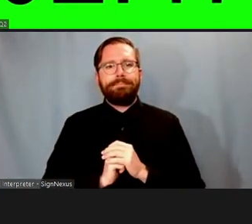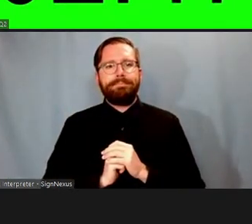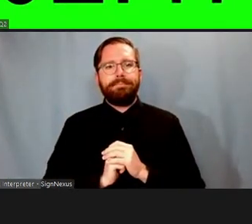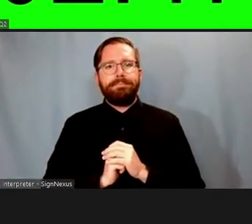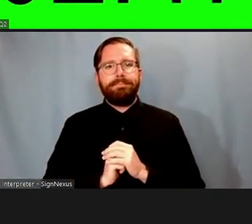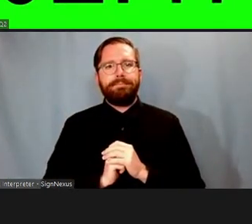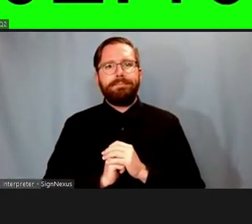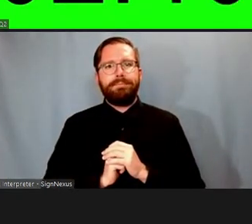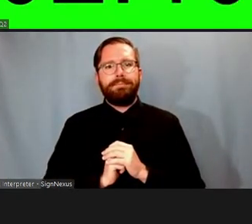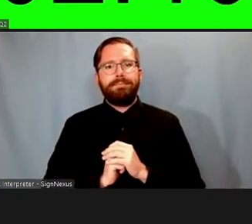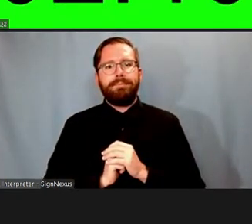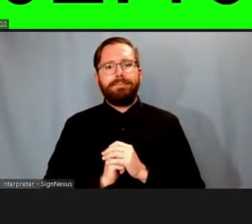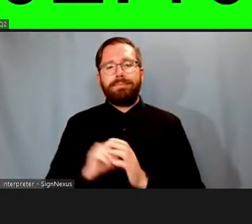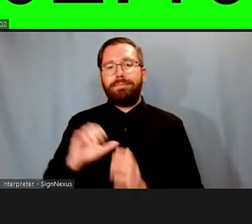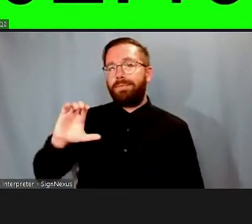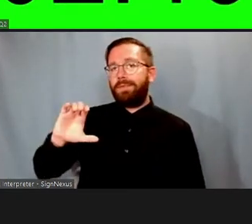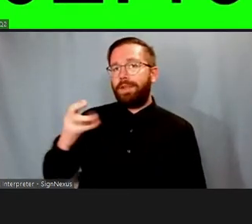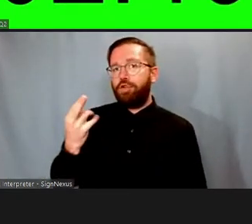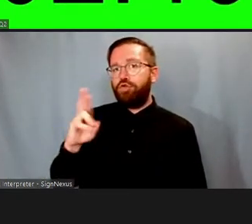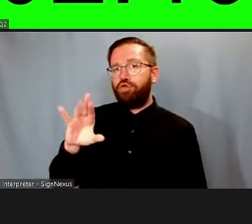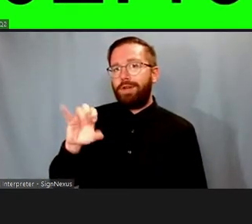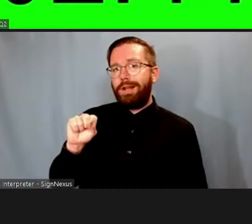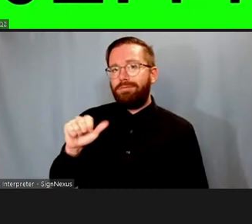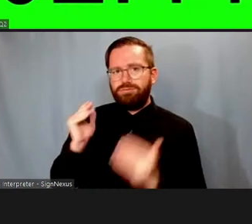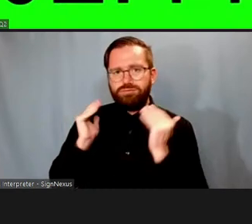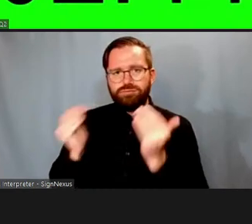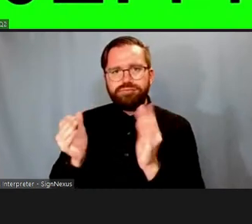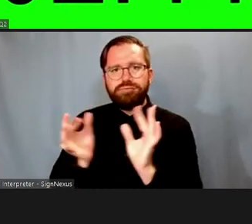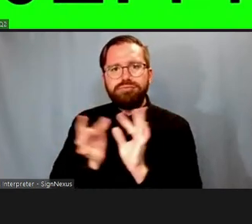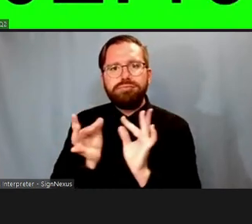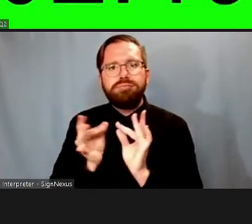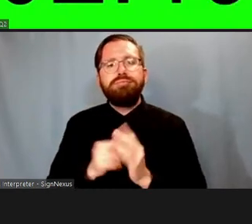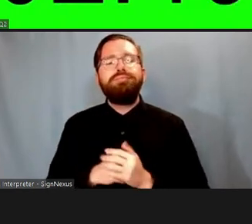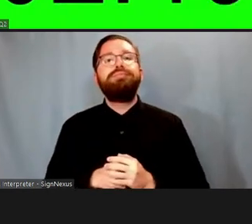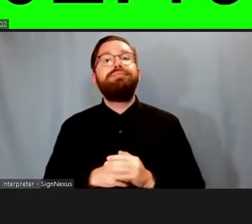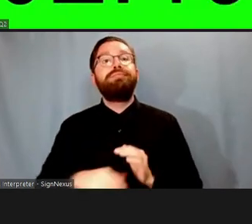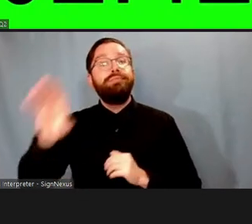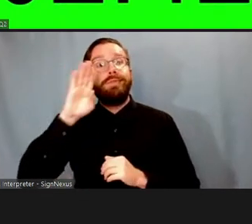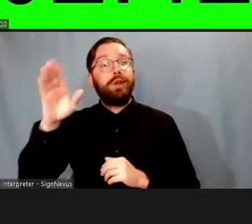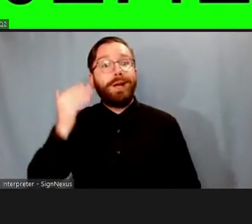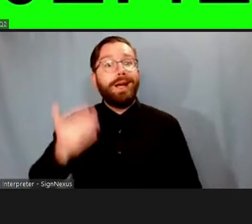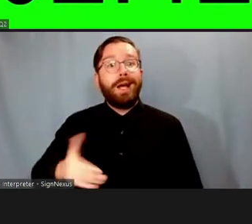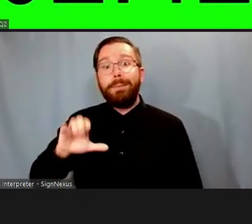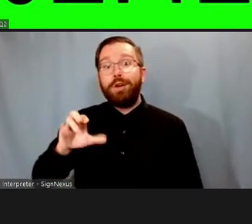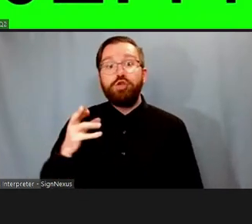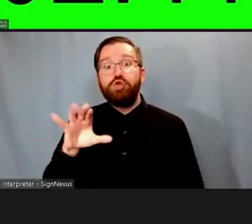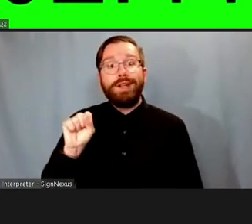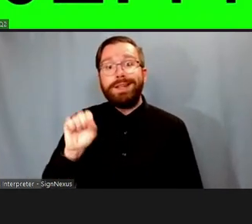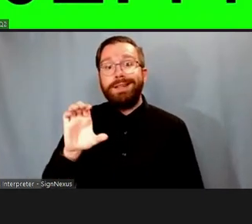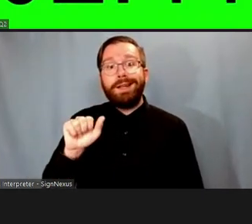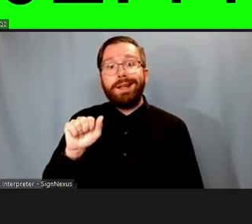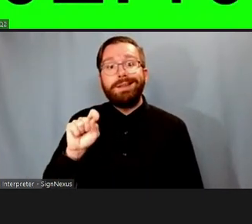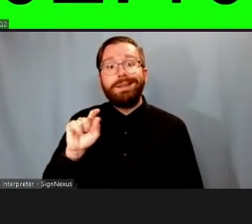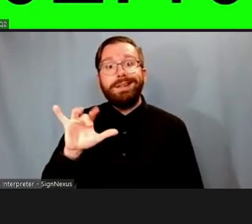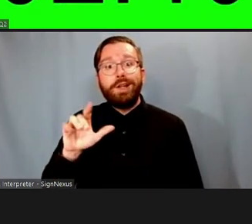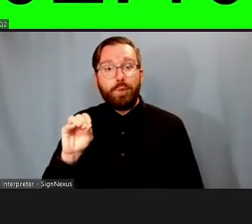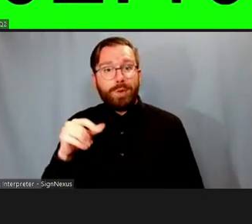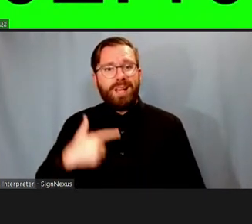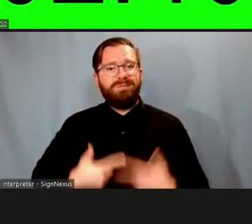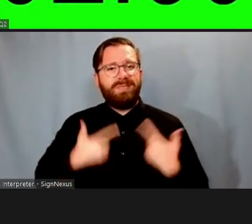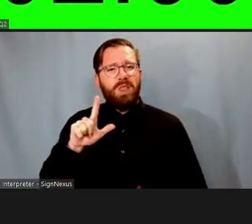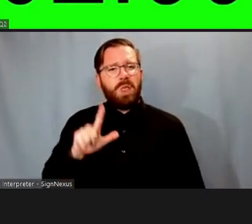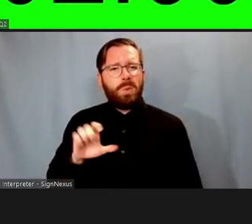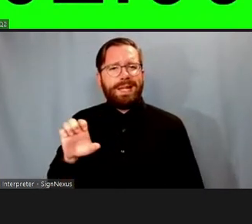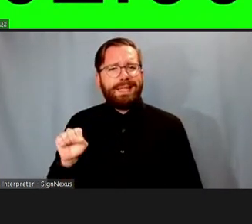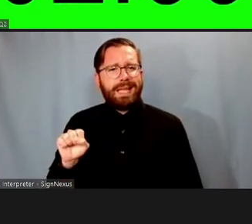chris you may begin your remarks hi my name is chris castillo i live on the lower east side been a resident